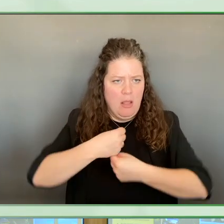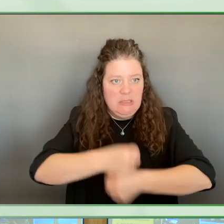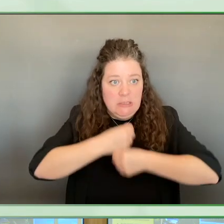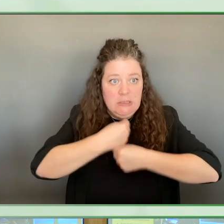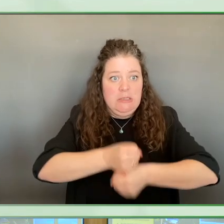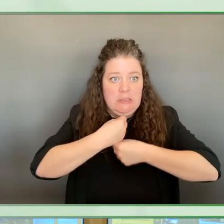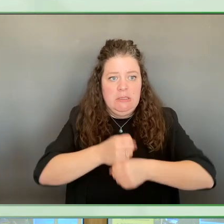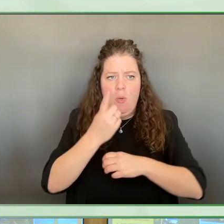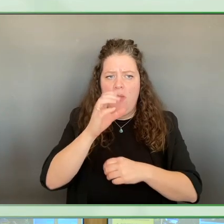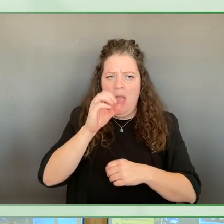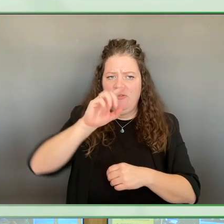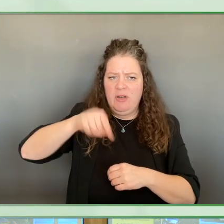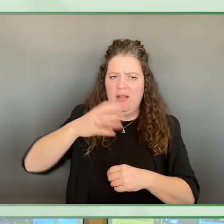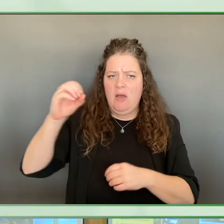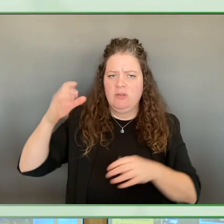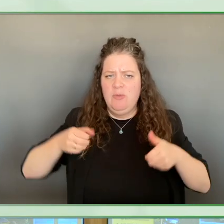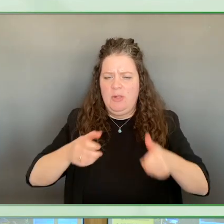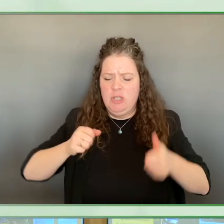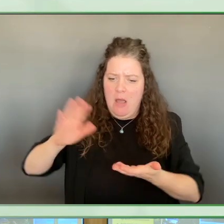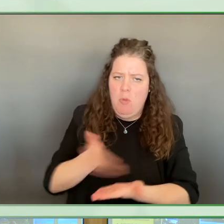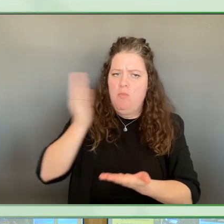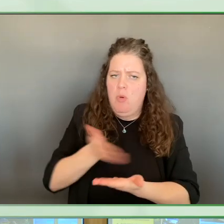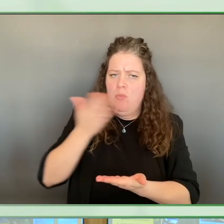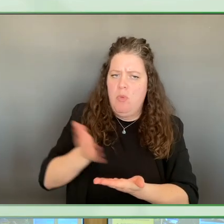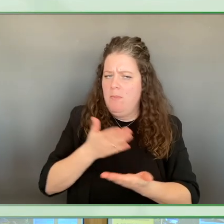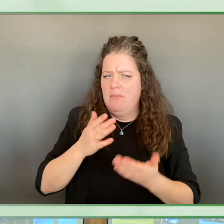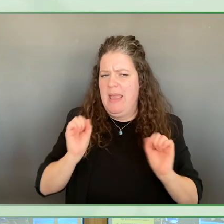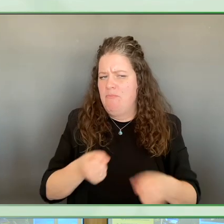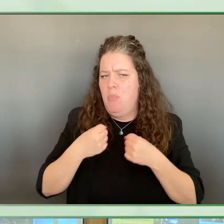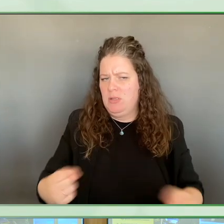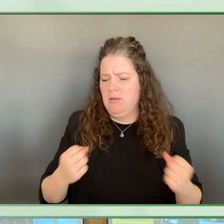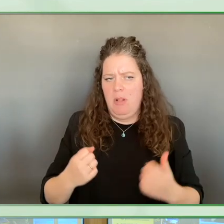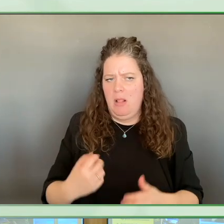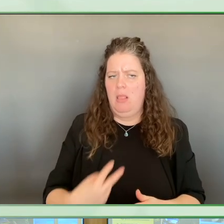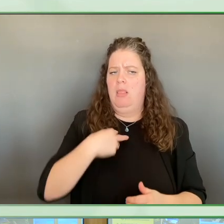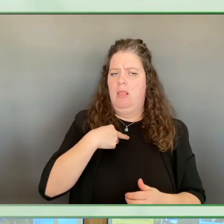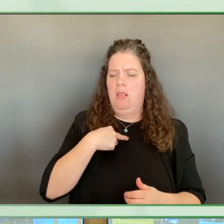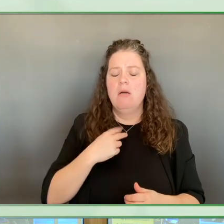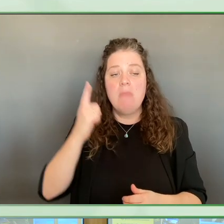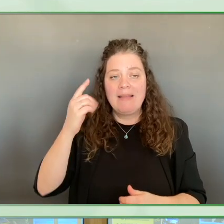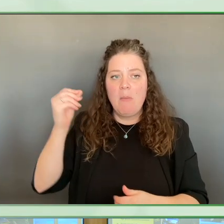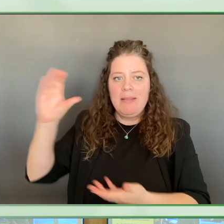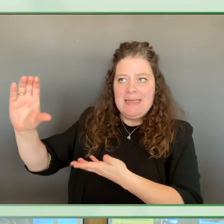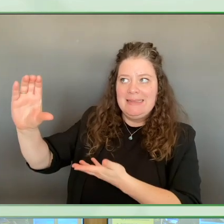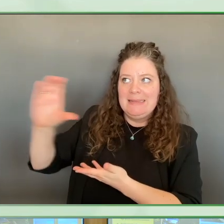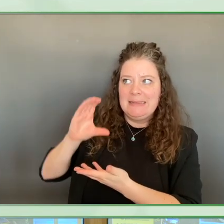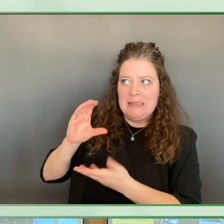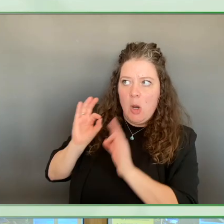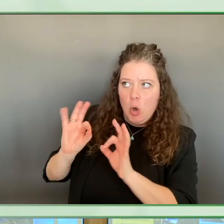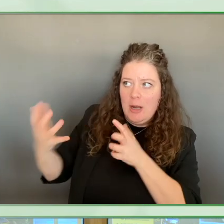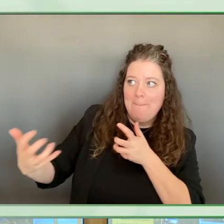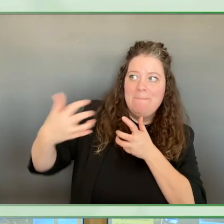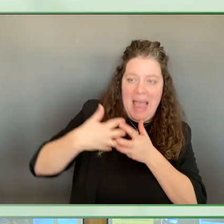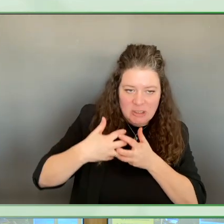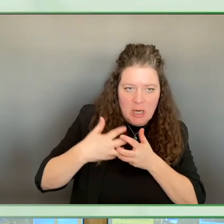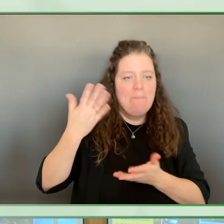100,000 wheelchairs a year perhaps. But with the right investment, they can be able to do that At the same time, they'll